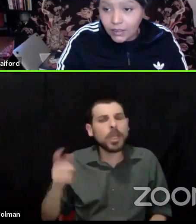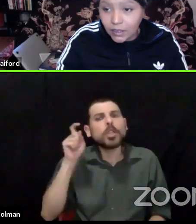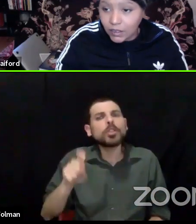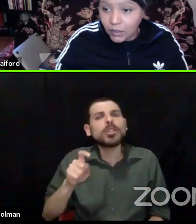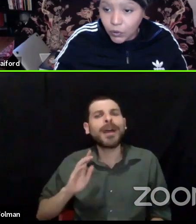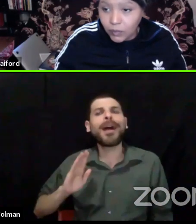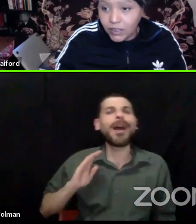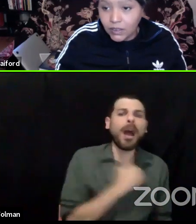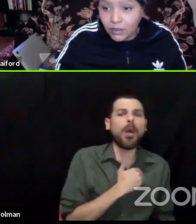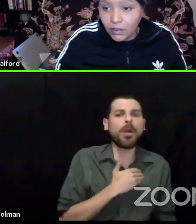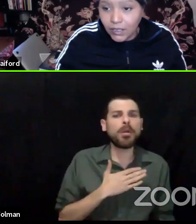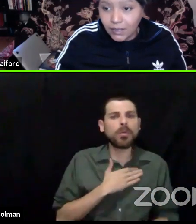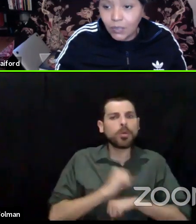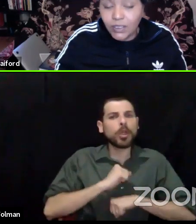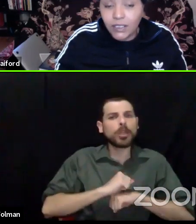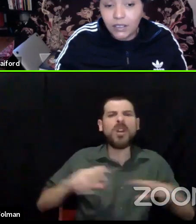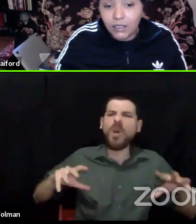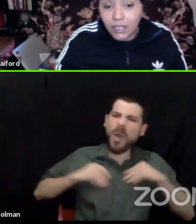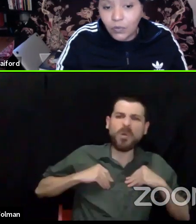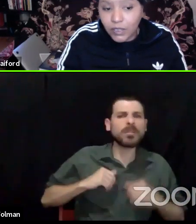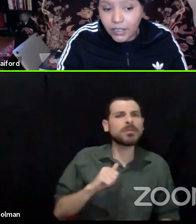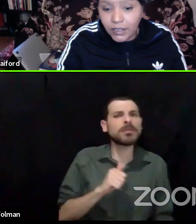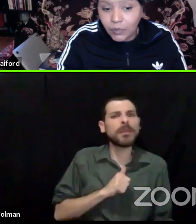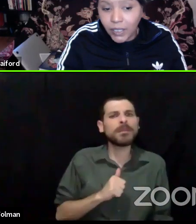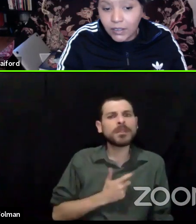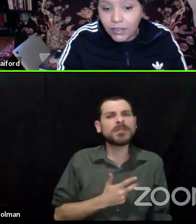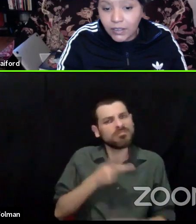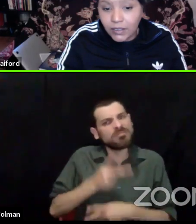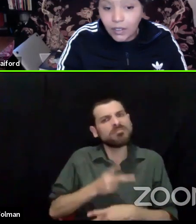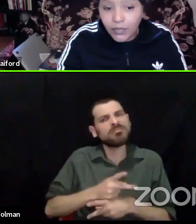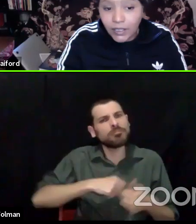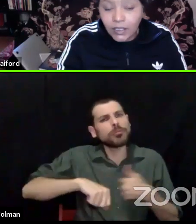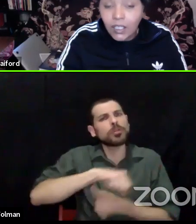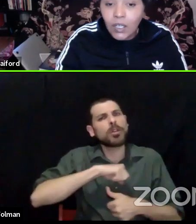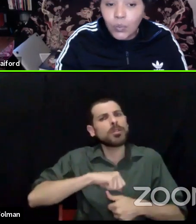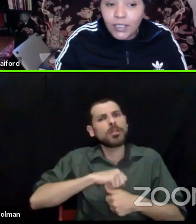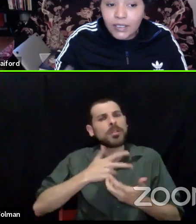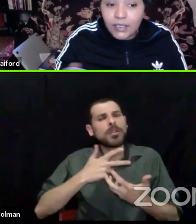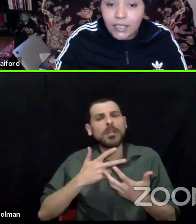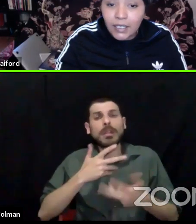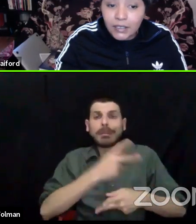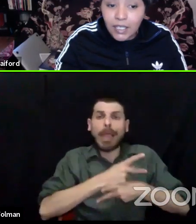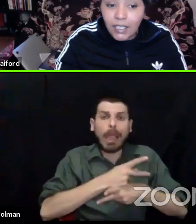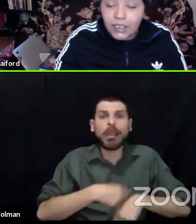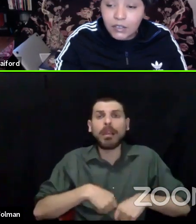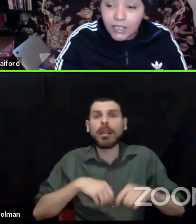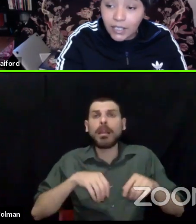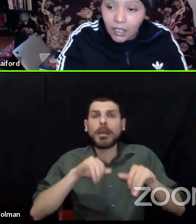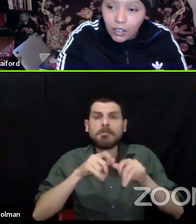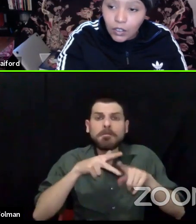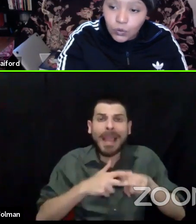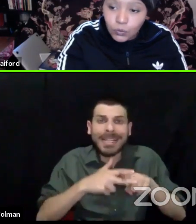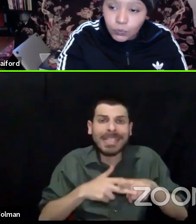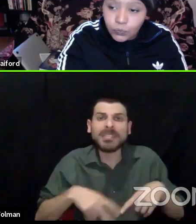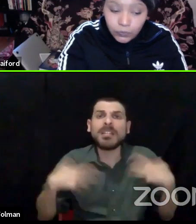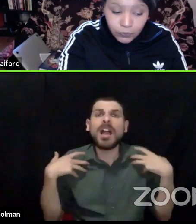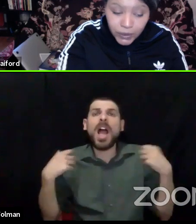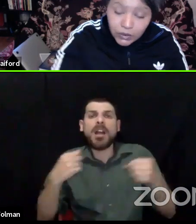unionizing their employment. You know what I'm saying? We need to look out for the care and maintenance and the healthcare. We need to standardize creating our